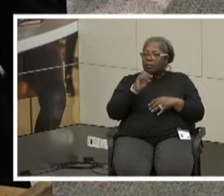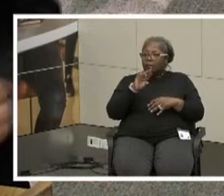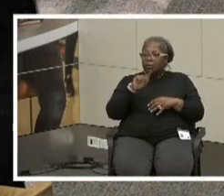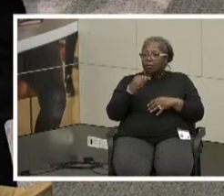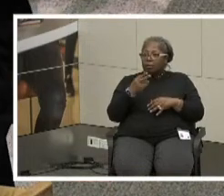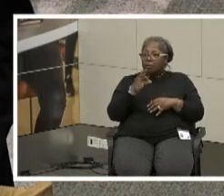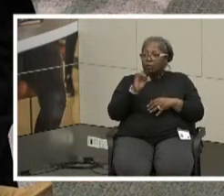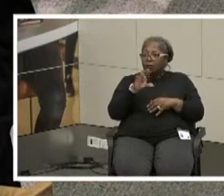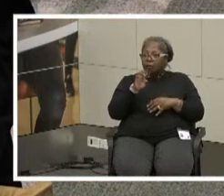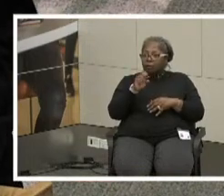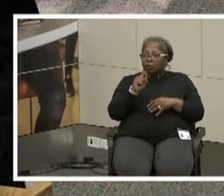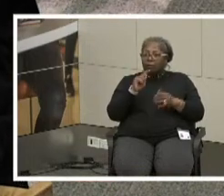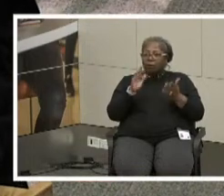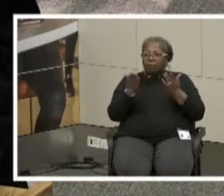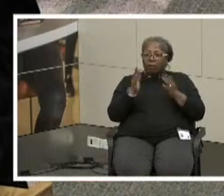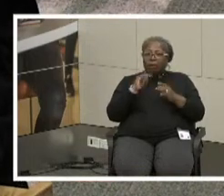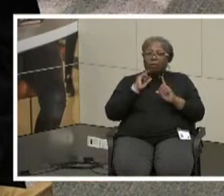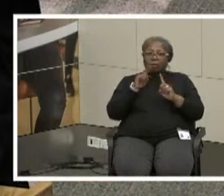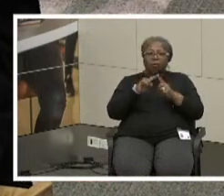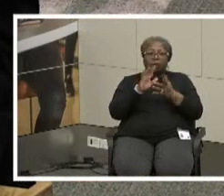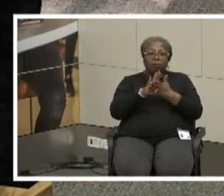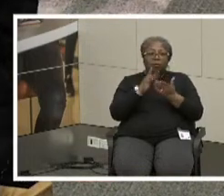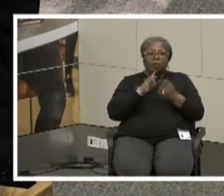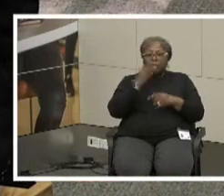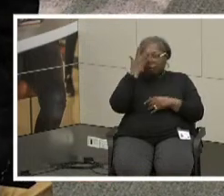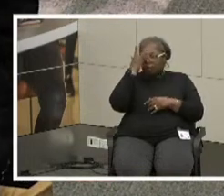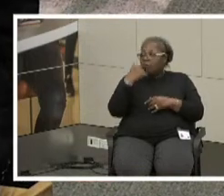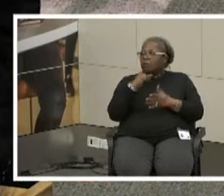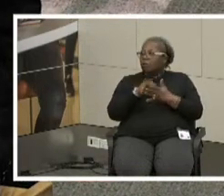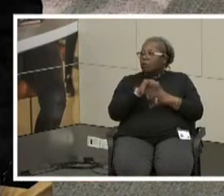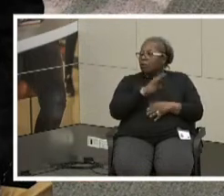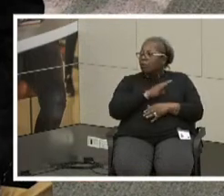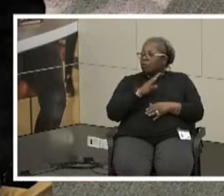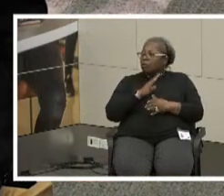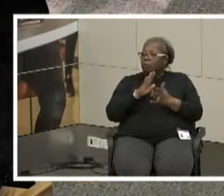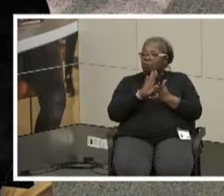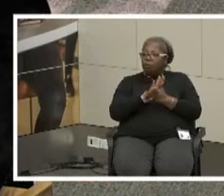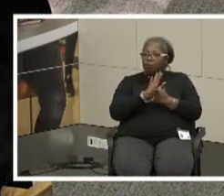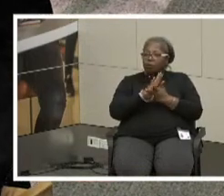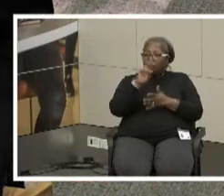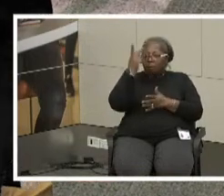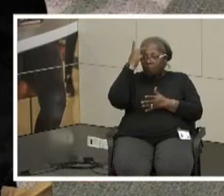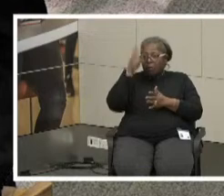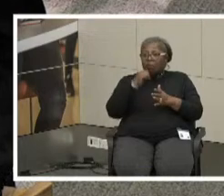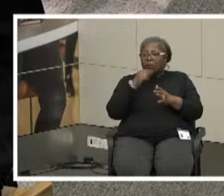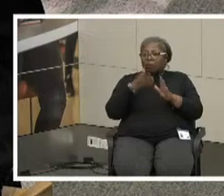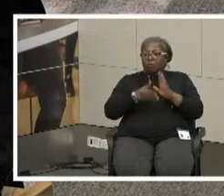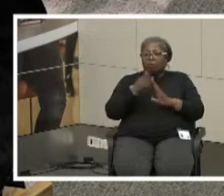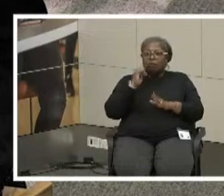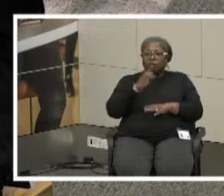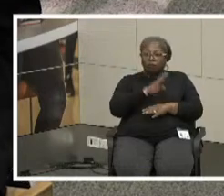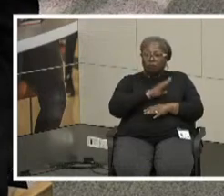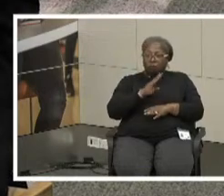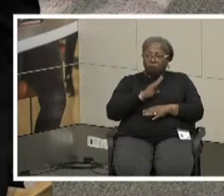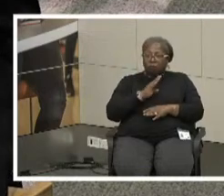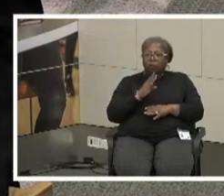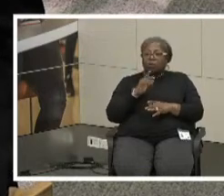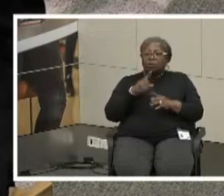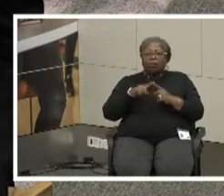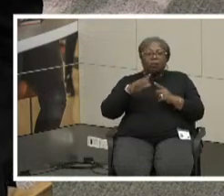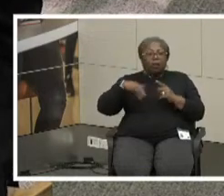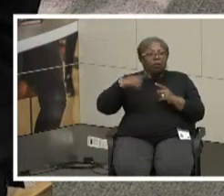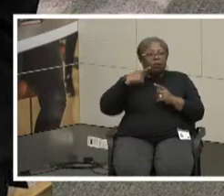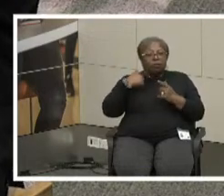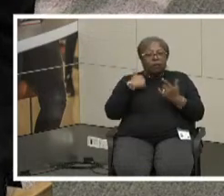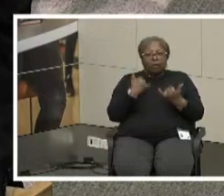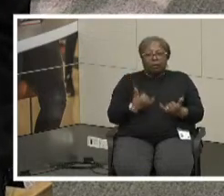High School compared to where I went to school I might have even been smart enough to stay out of Schoolboard politics and not run for Schoolboard um though it's too late for me